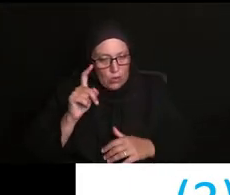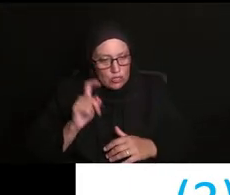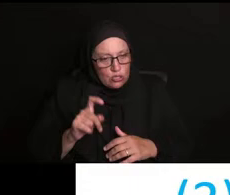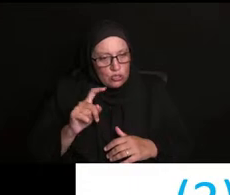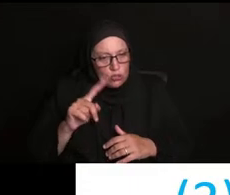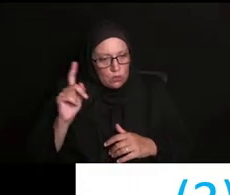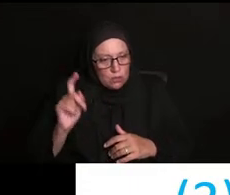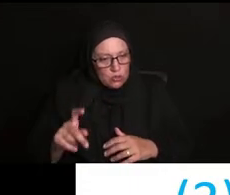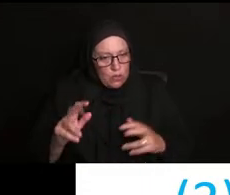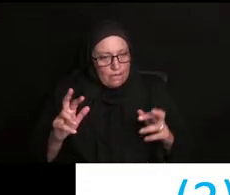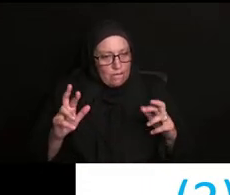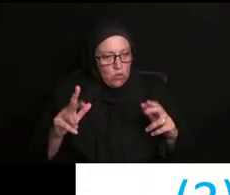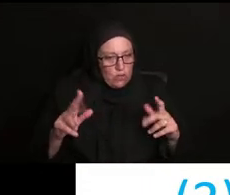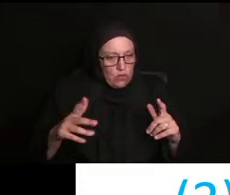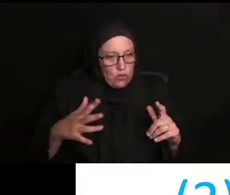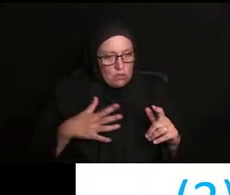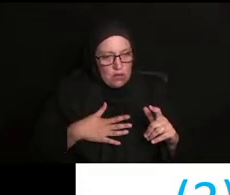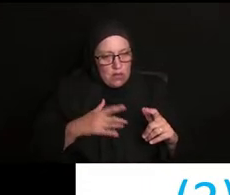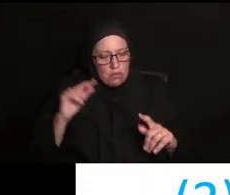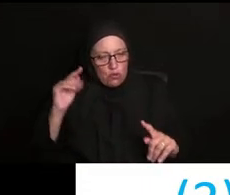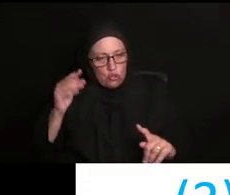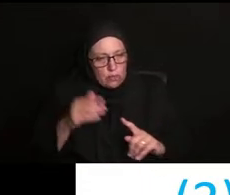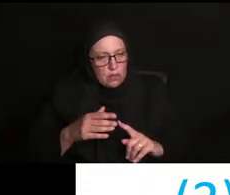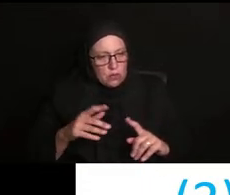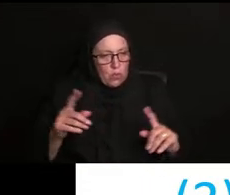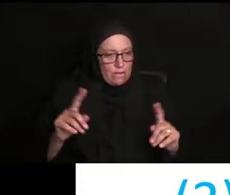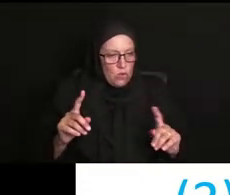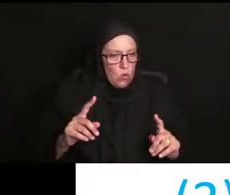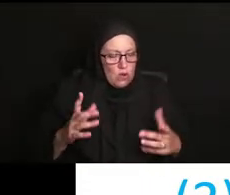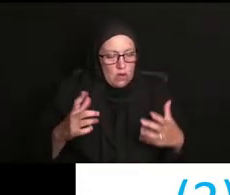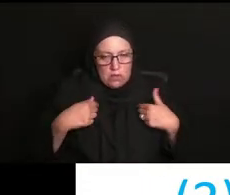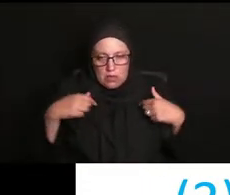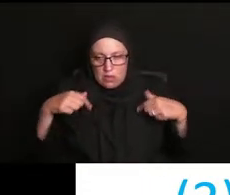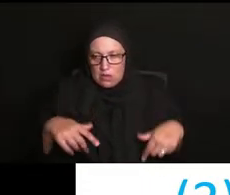purpose, where am I going, is there any meaning to my life?